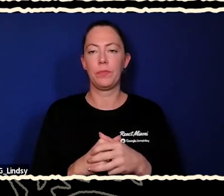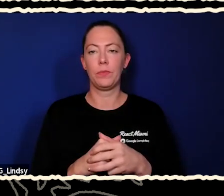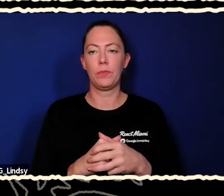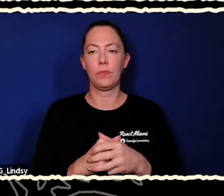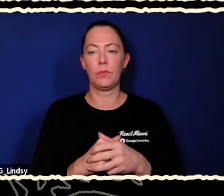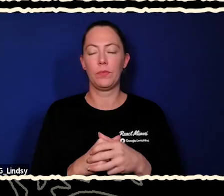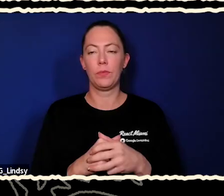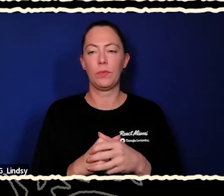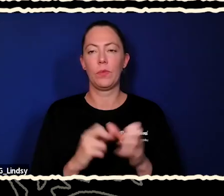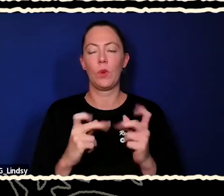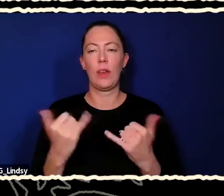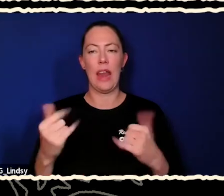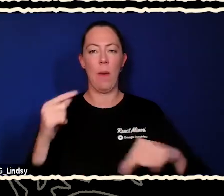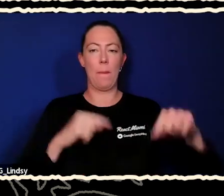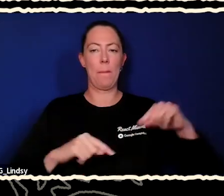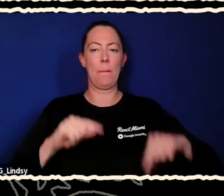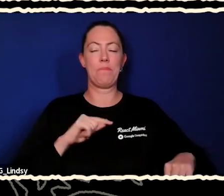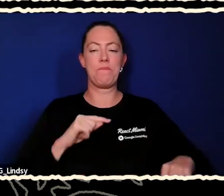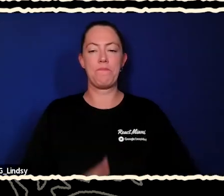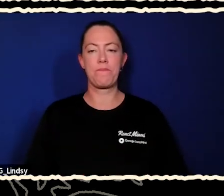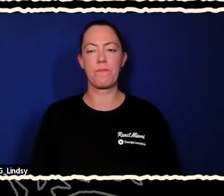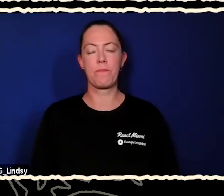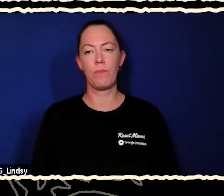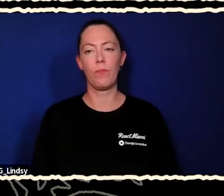Now let's go back here.